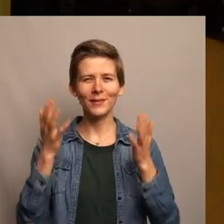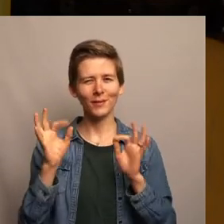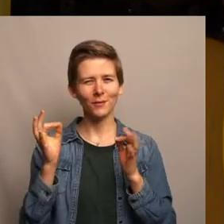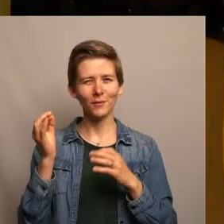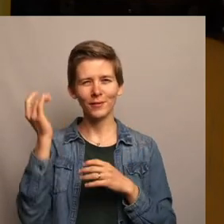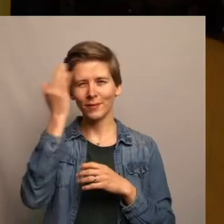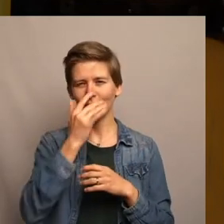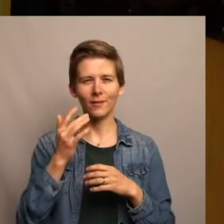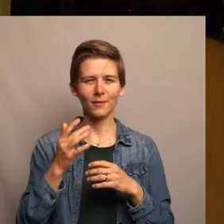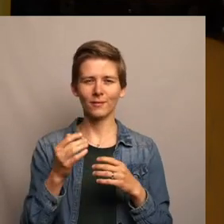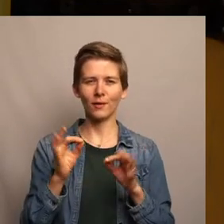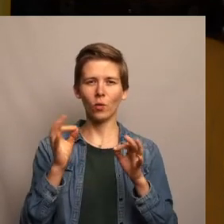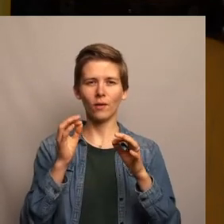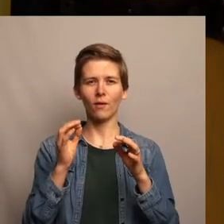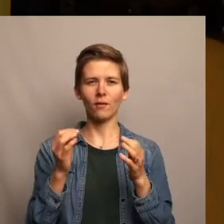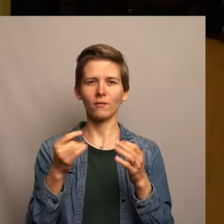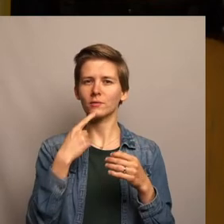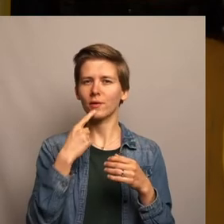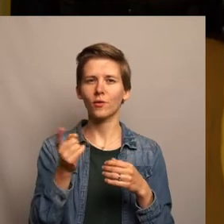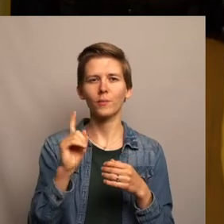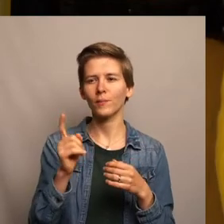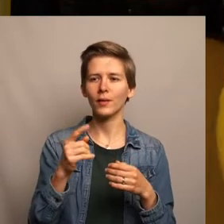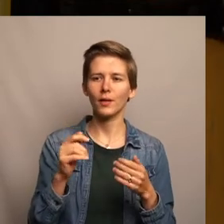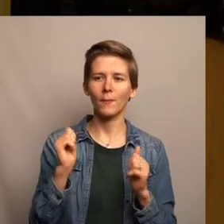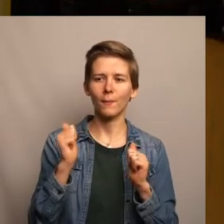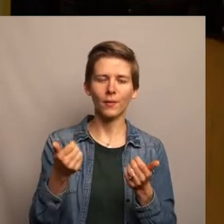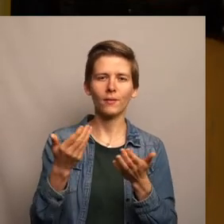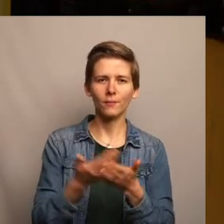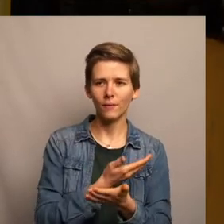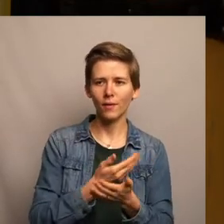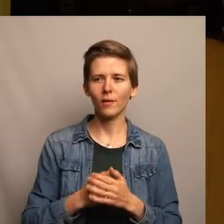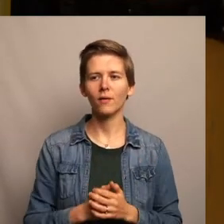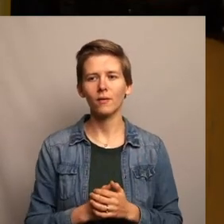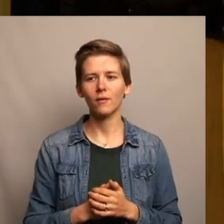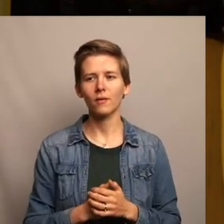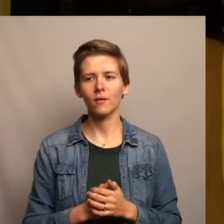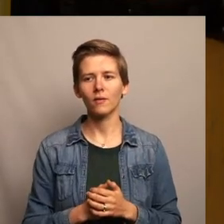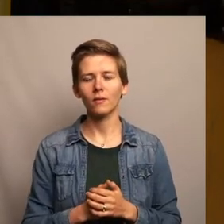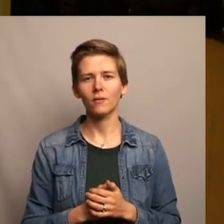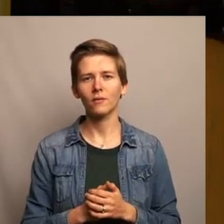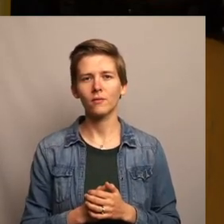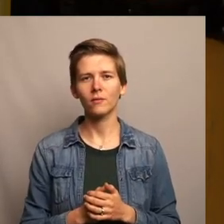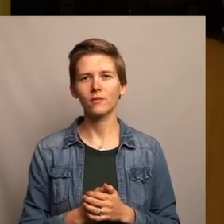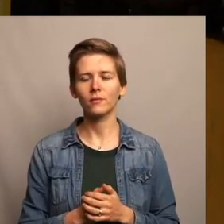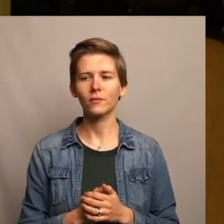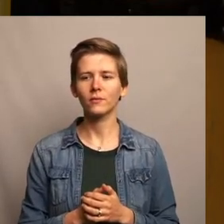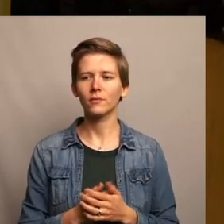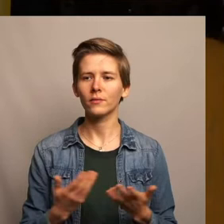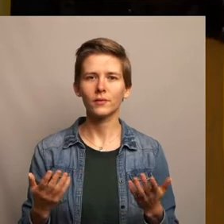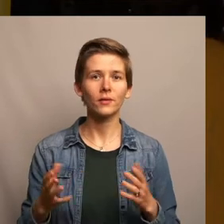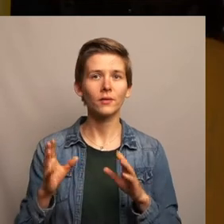It's depending. If you are comparing a person come from country that I say where is still crime and you'll be facing